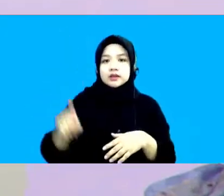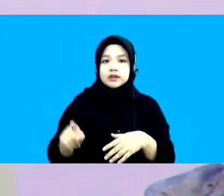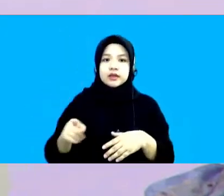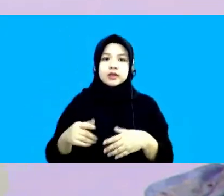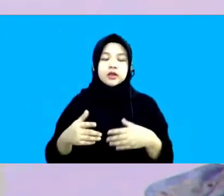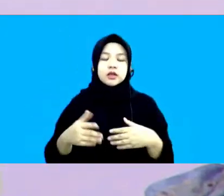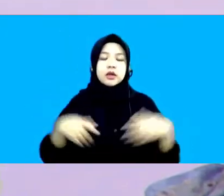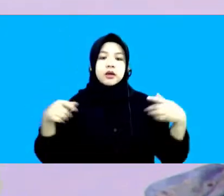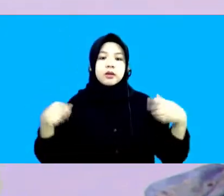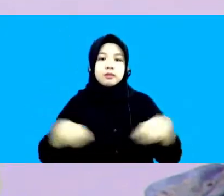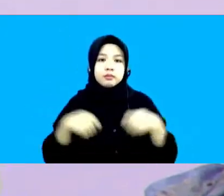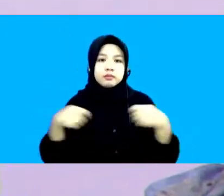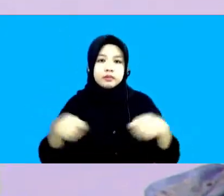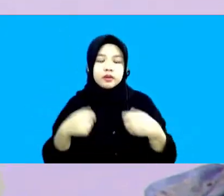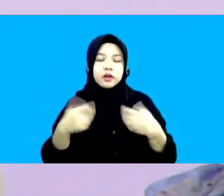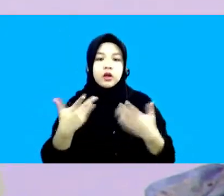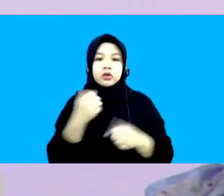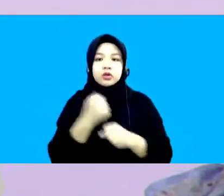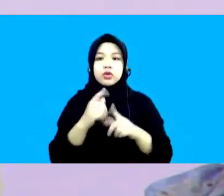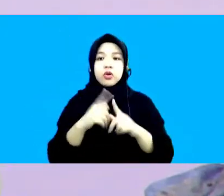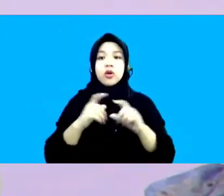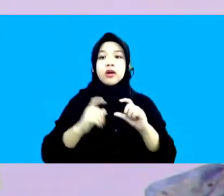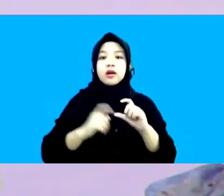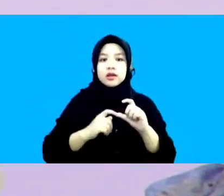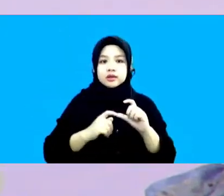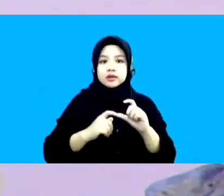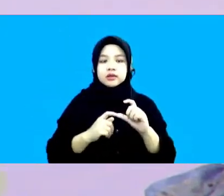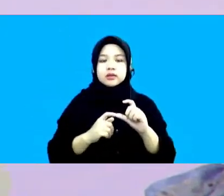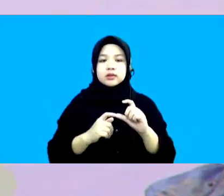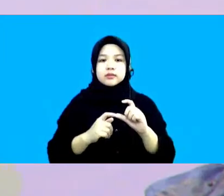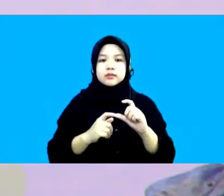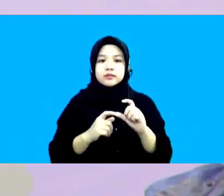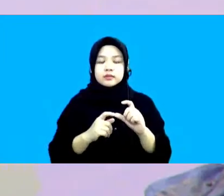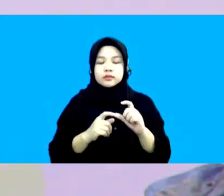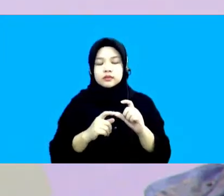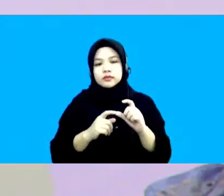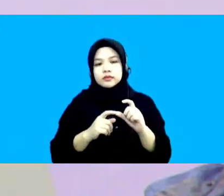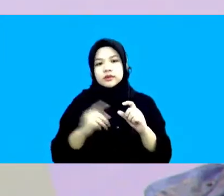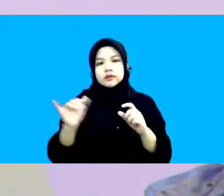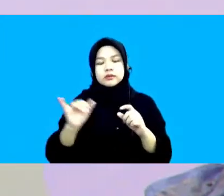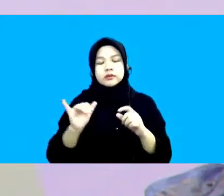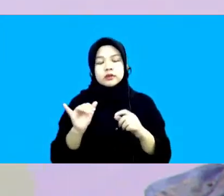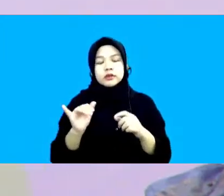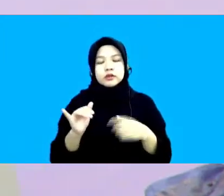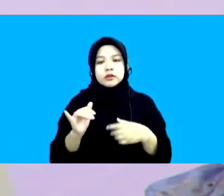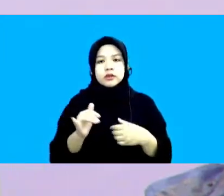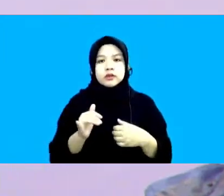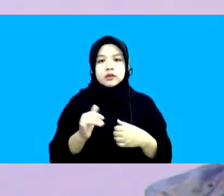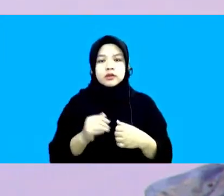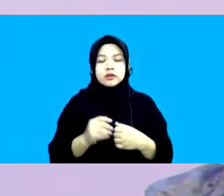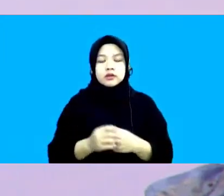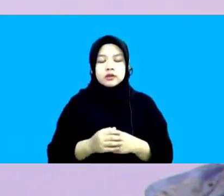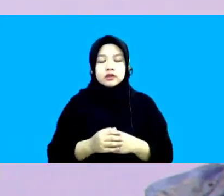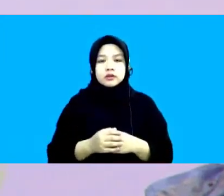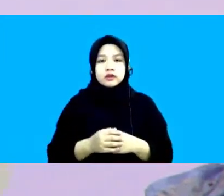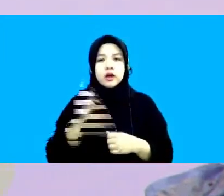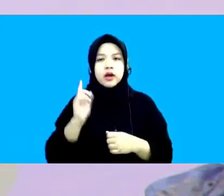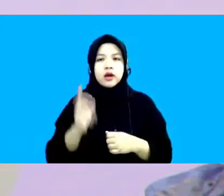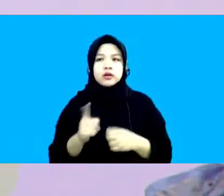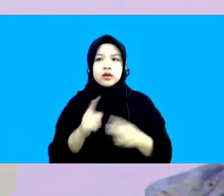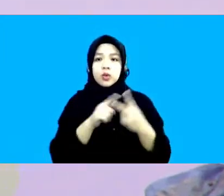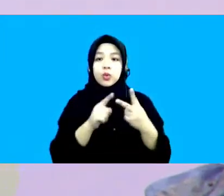the recovery after the pandemic. Number one would be, we know that because of the pandemic, many